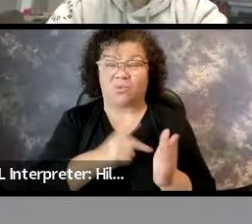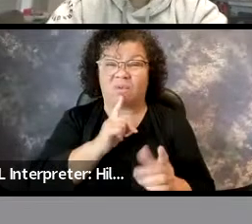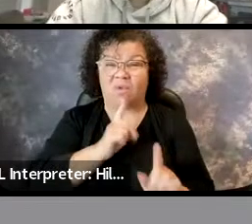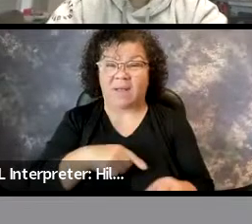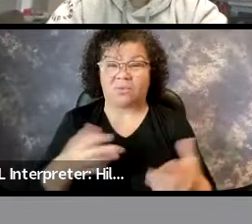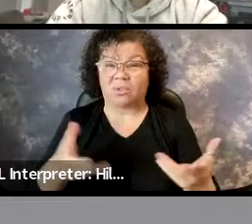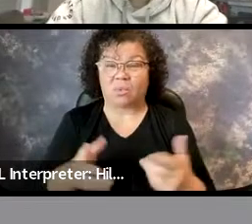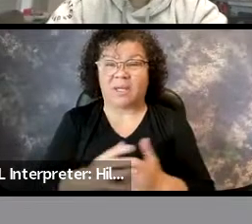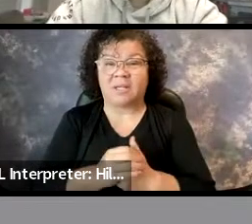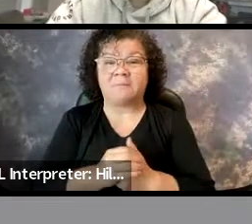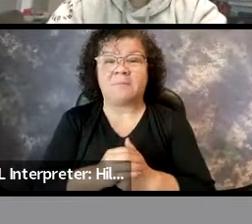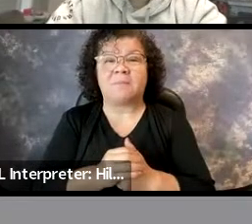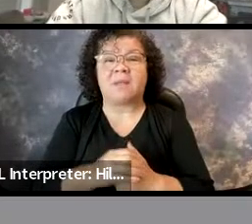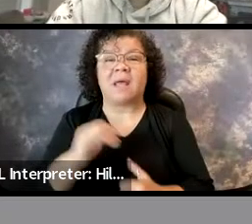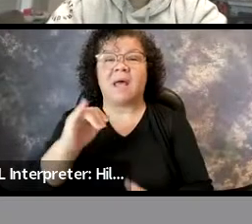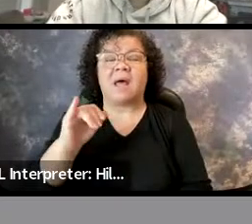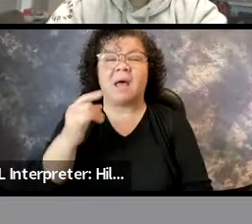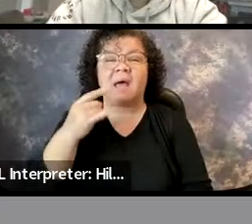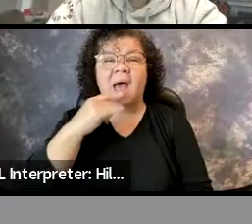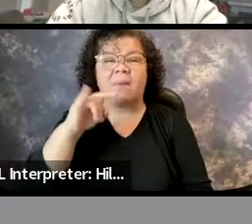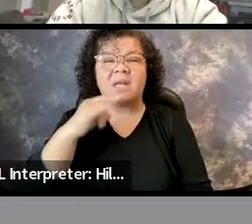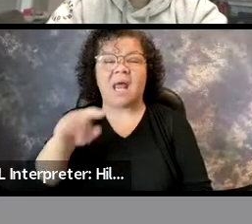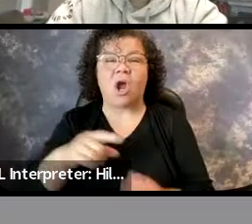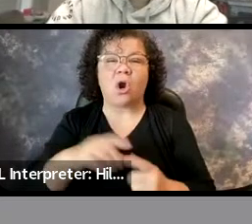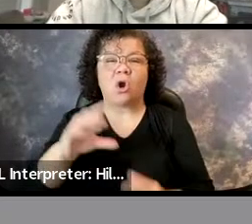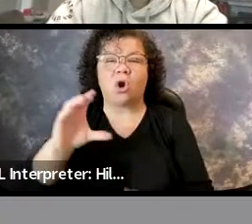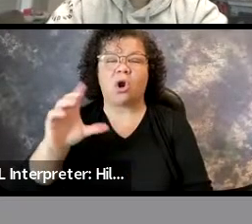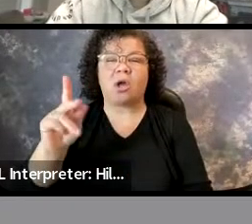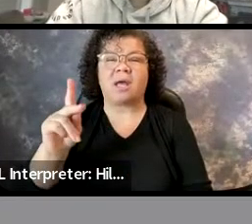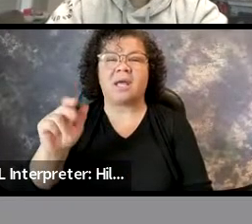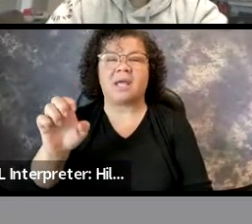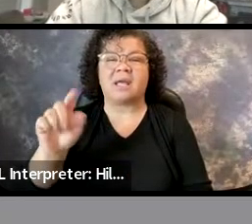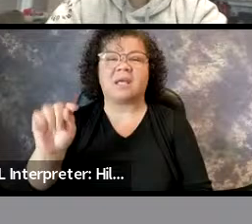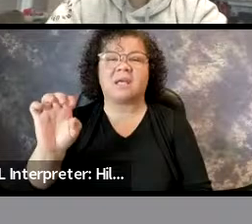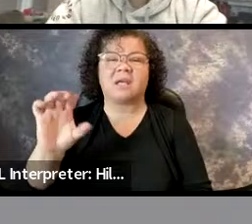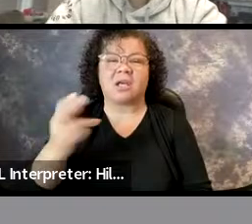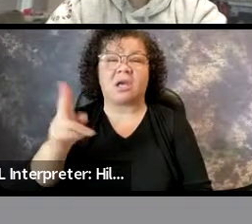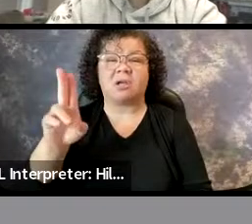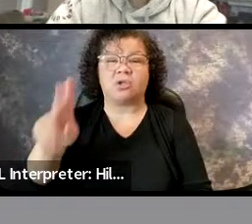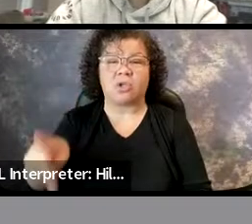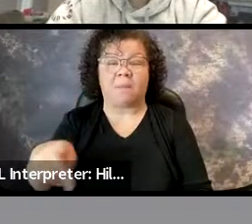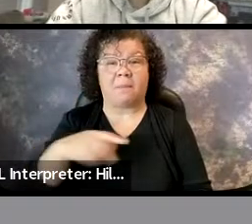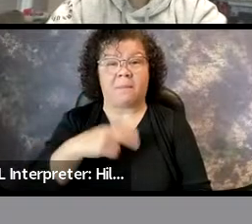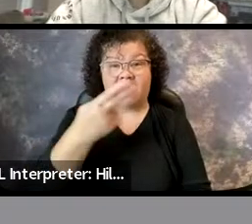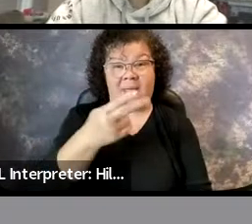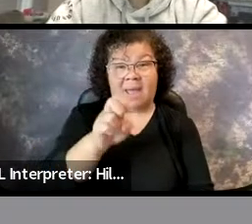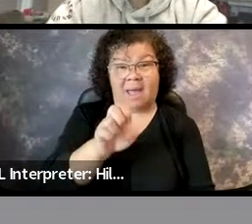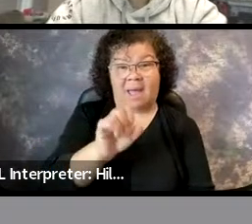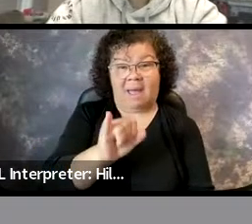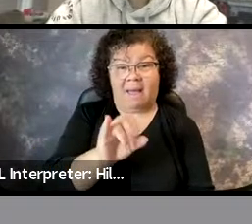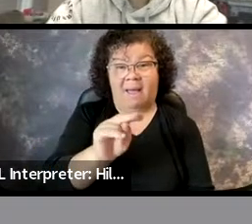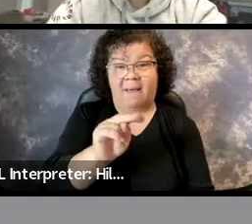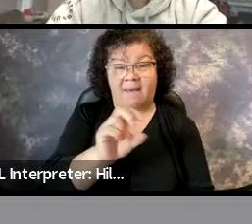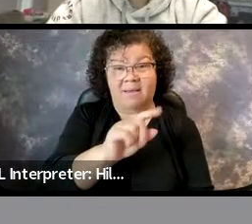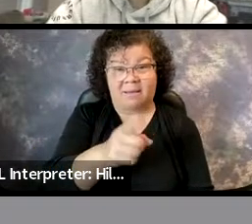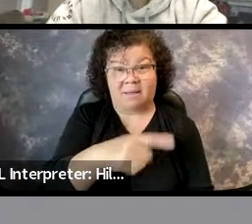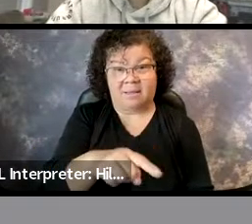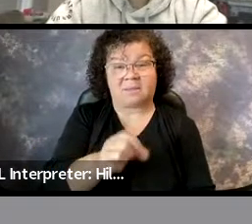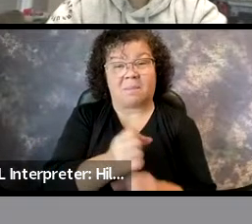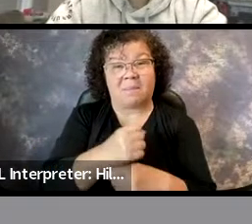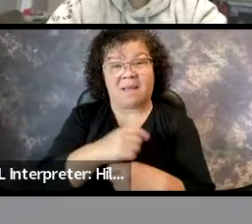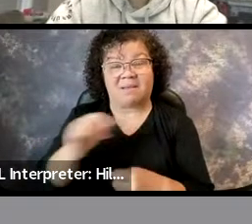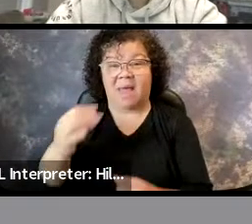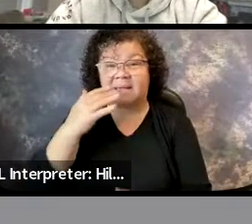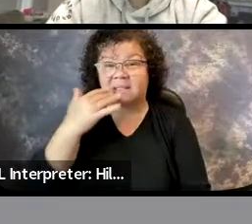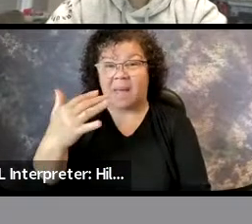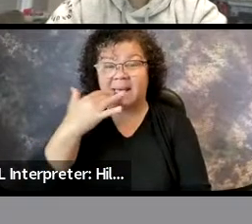is habanero ketchup. So I don't know if you guys know, but Heinz now makes a habanero ketchup. So it's got spice in